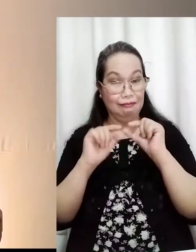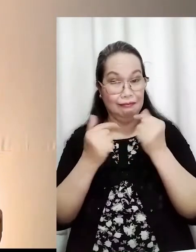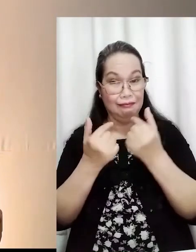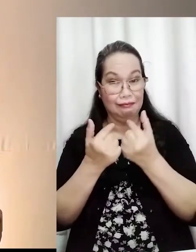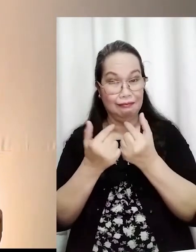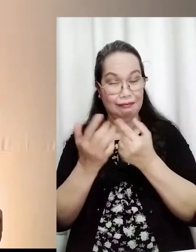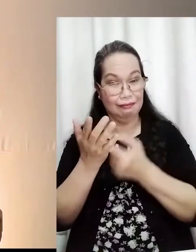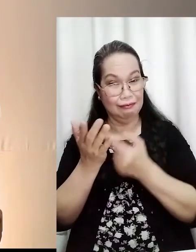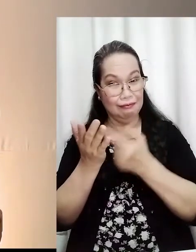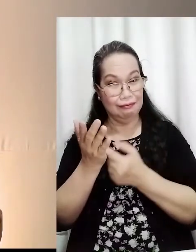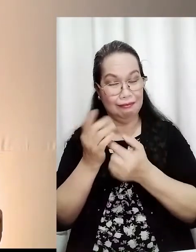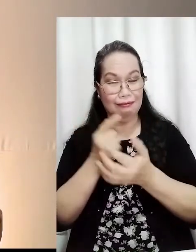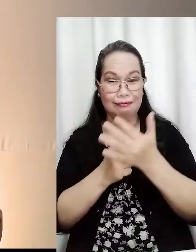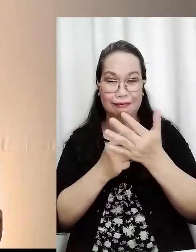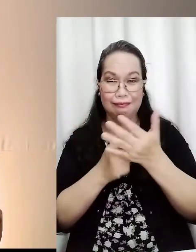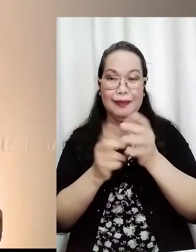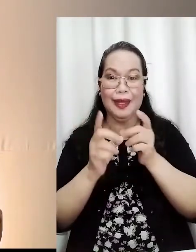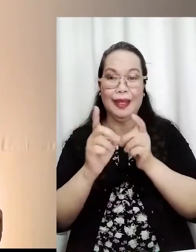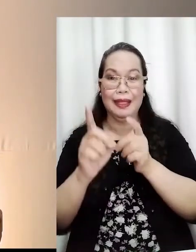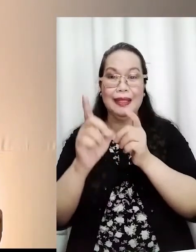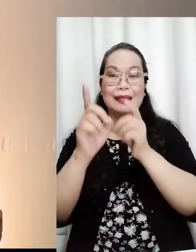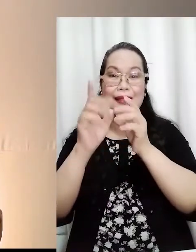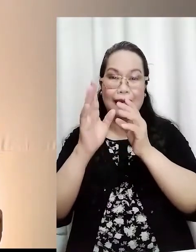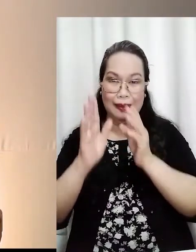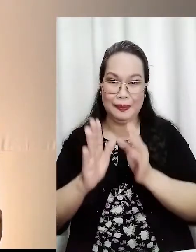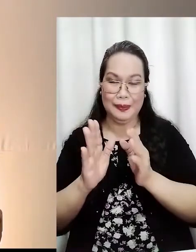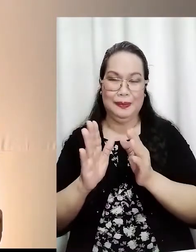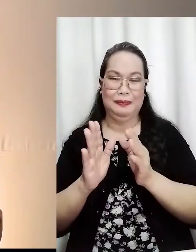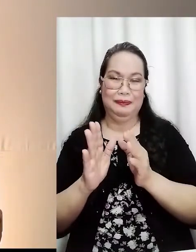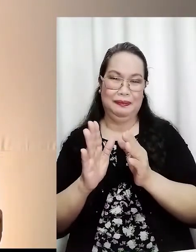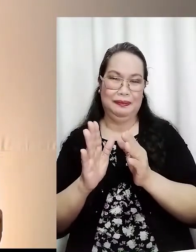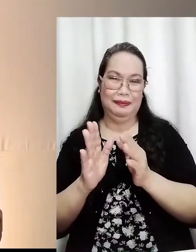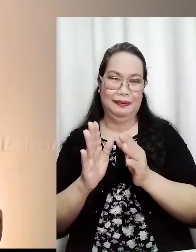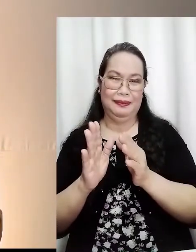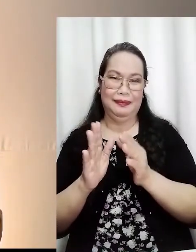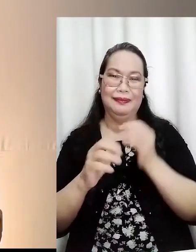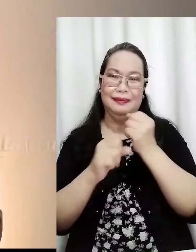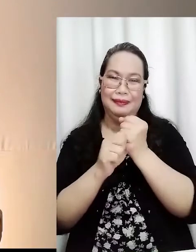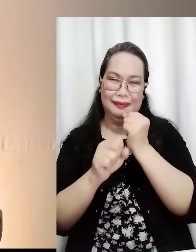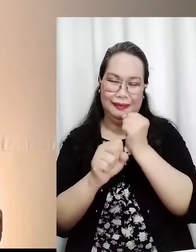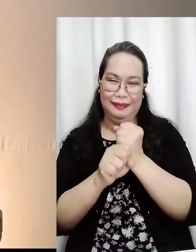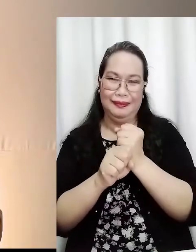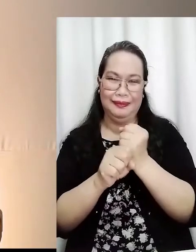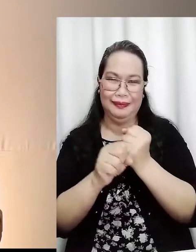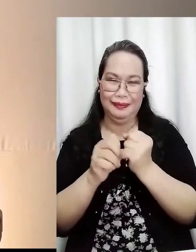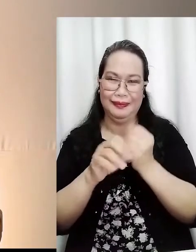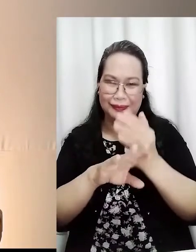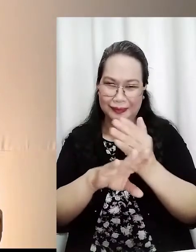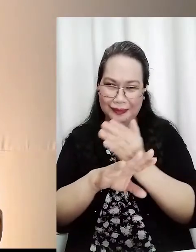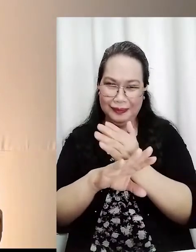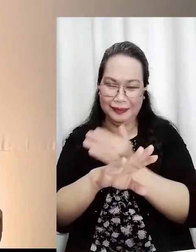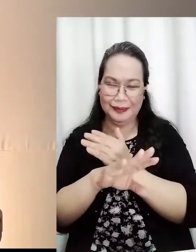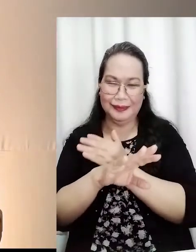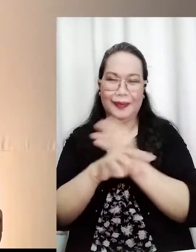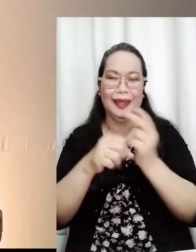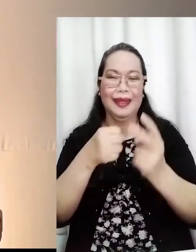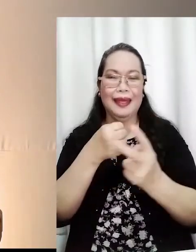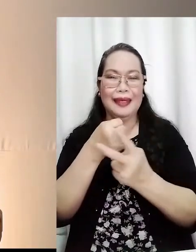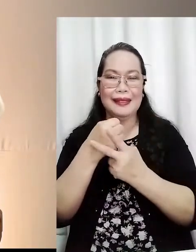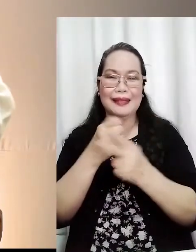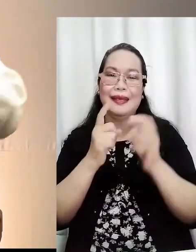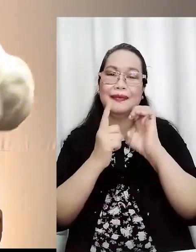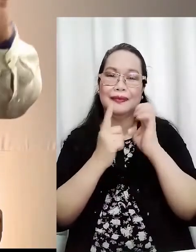disciple making. We grow disciples supposedly in a safe environment. We say